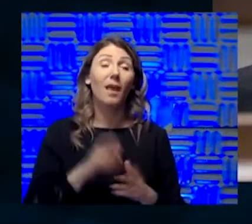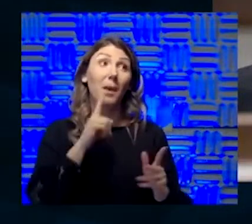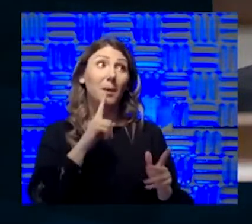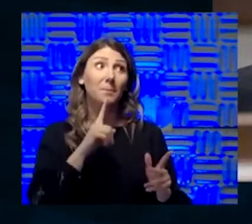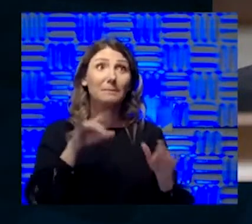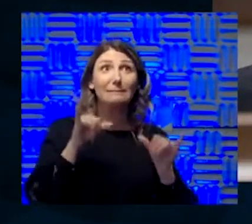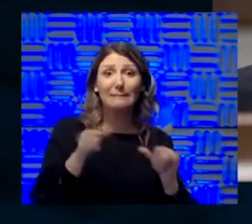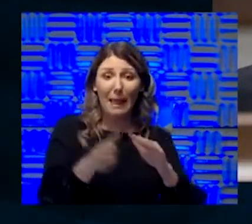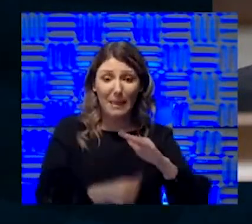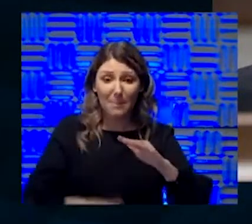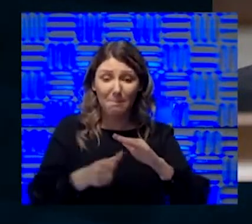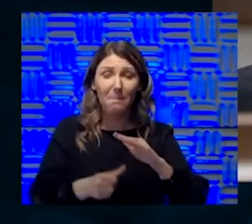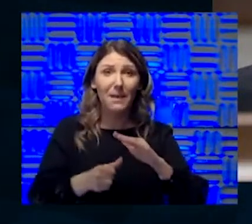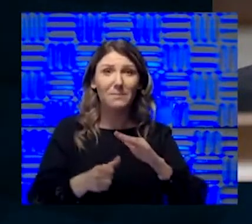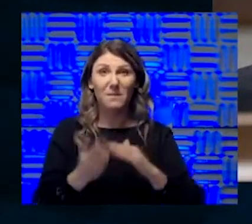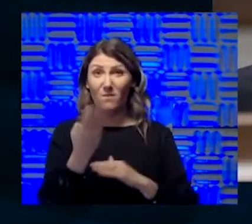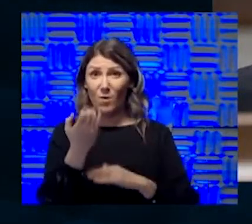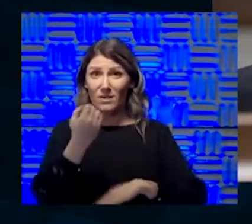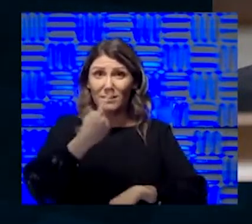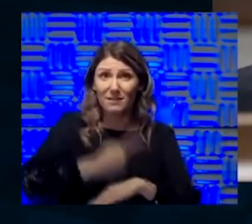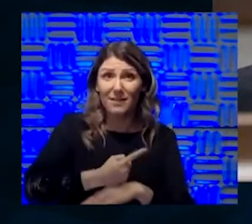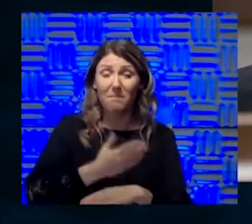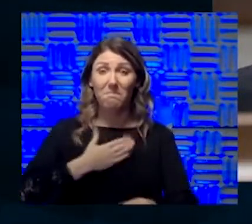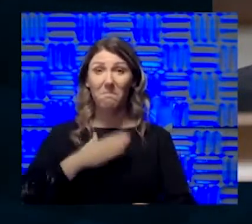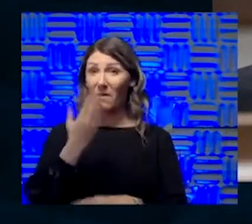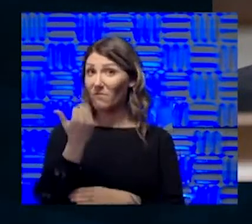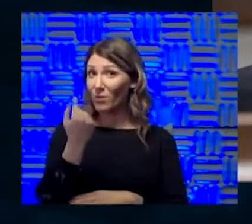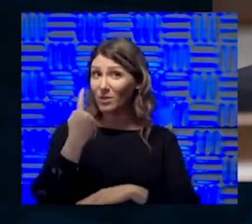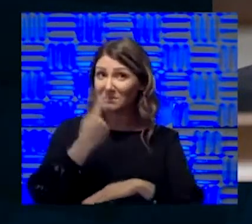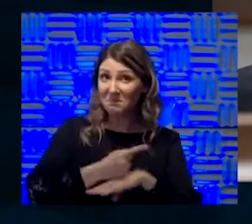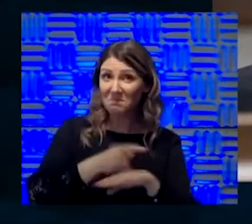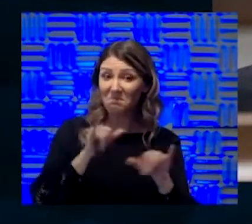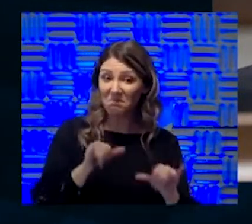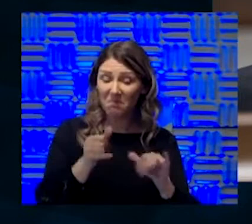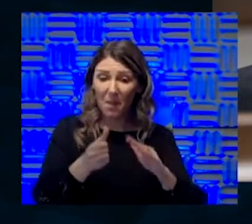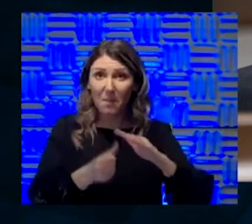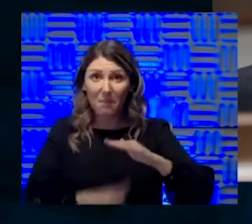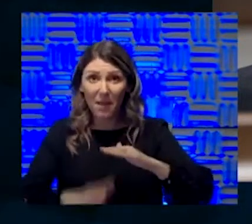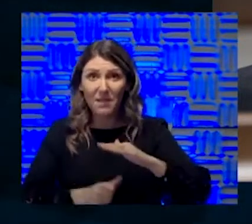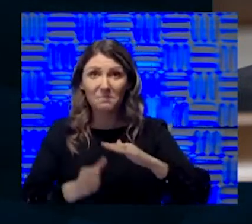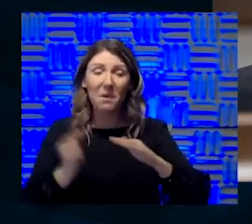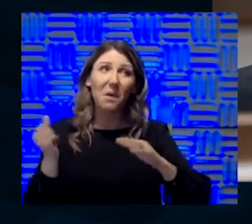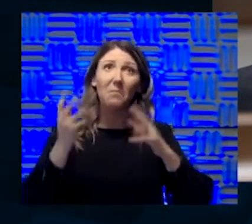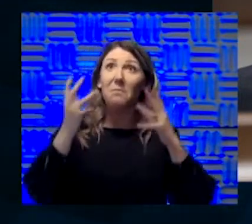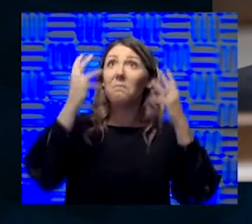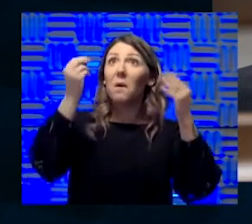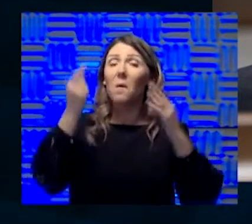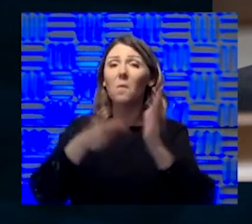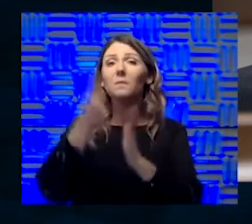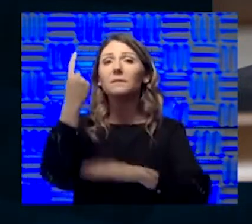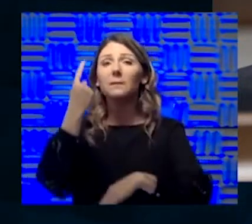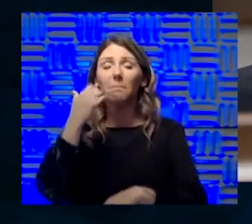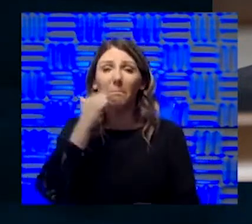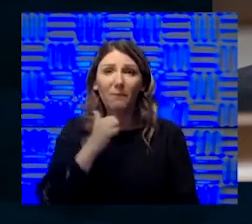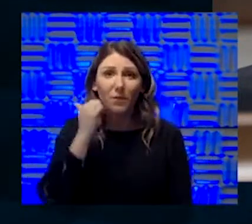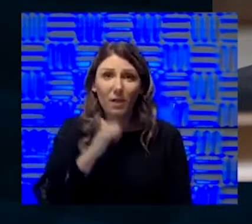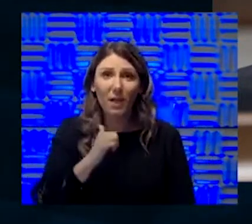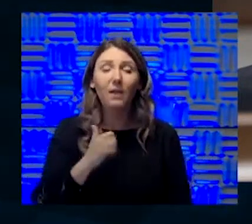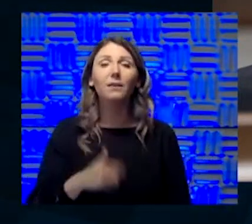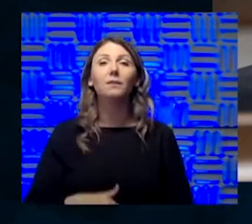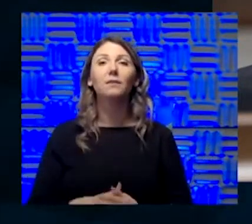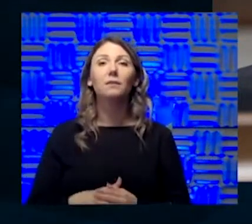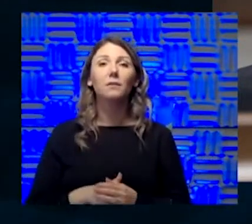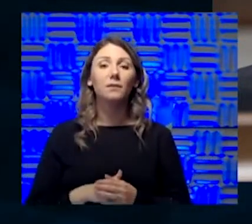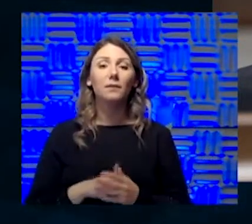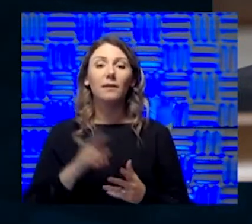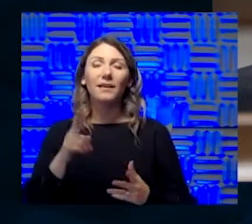about 14 days. This is my actually 14th day of basement. I get out once a day and put in